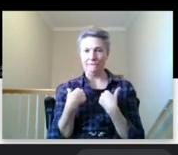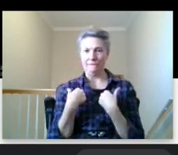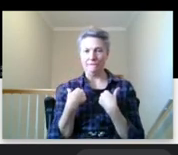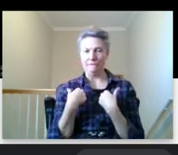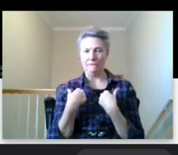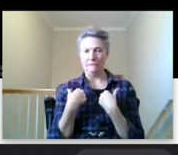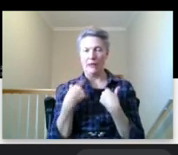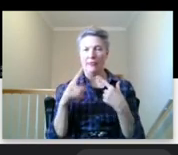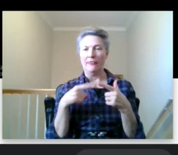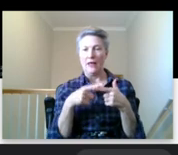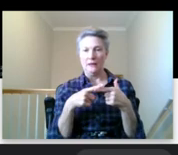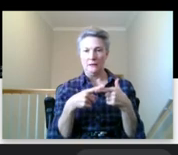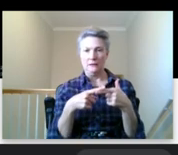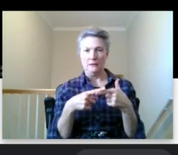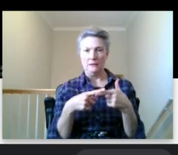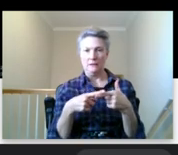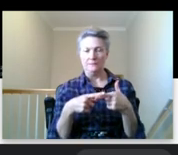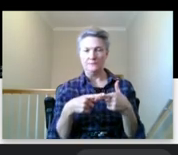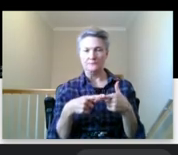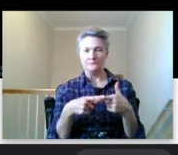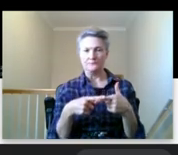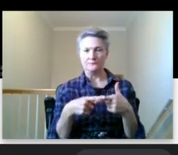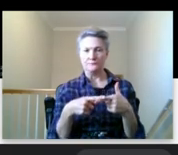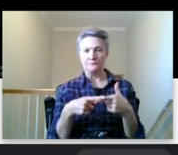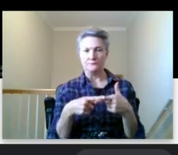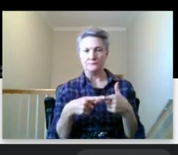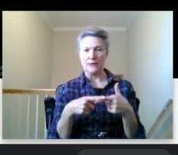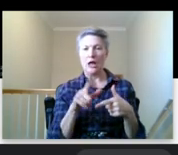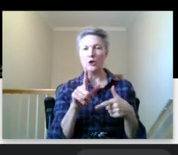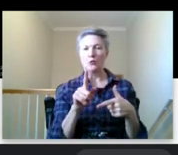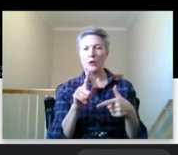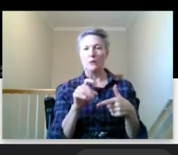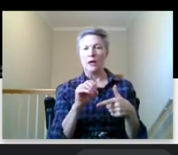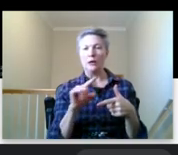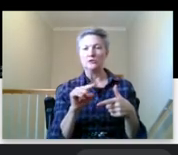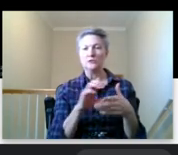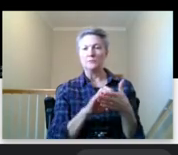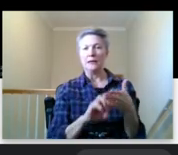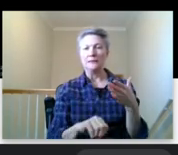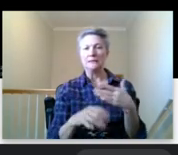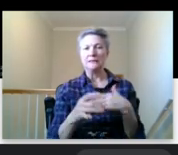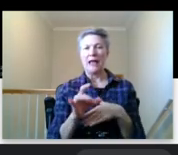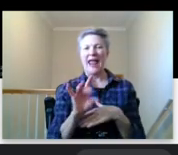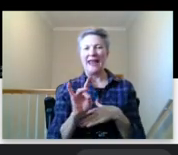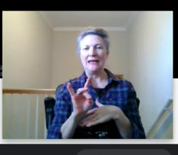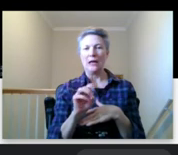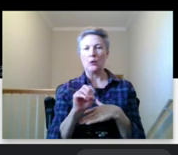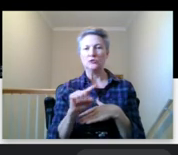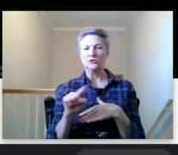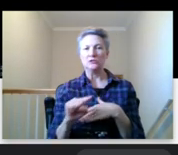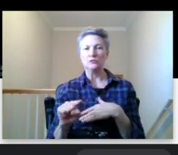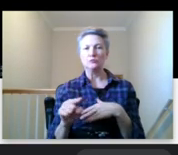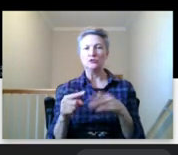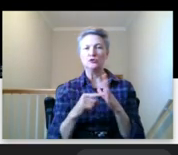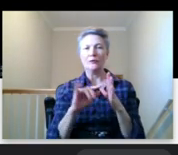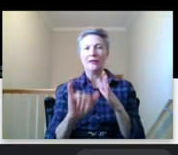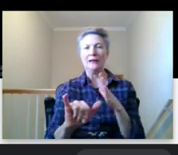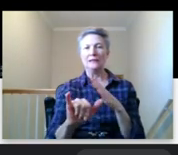Now I've got 21 ounces minus 8 ounces. right? And we show that that